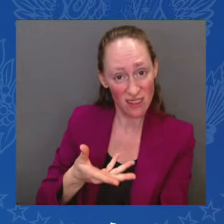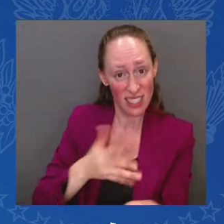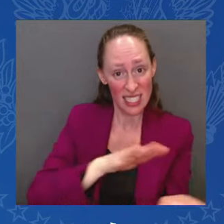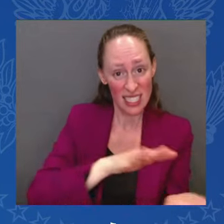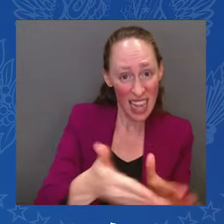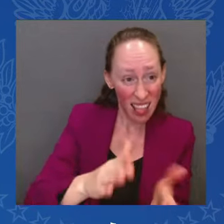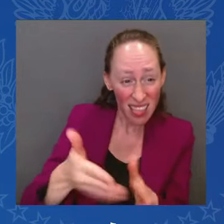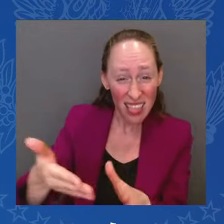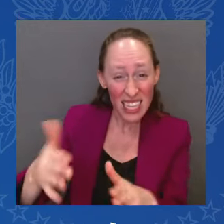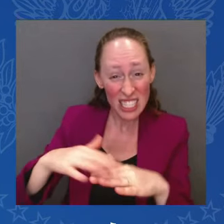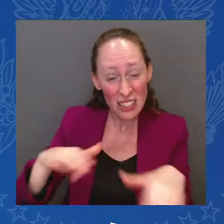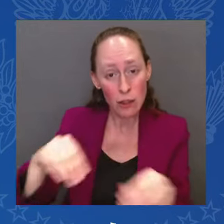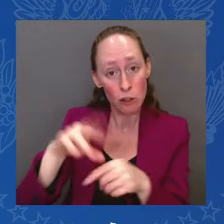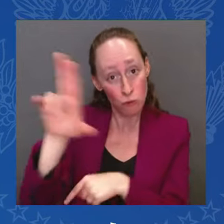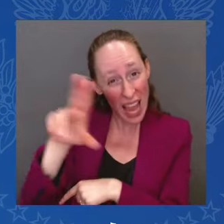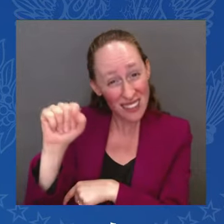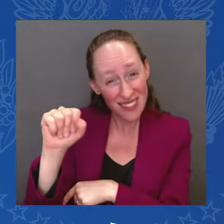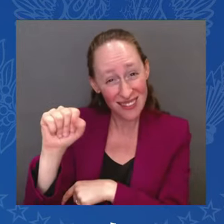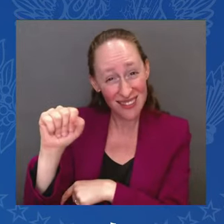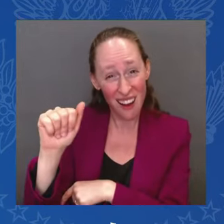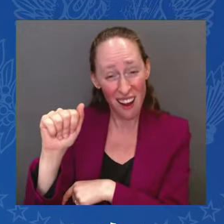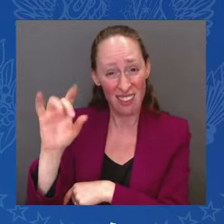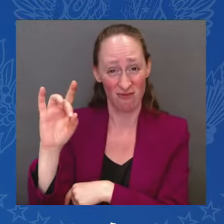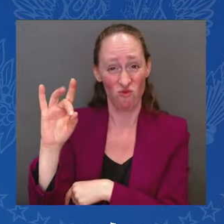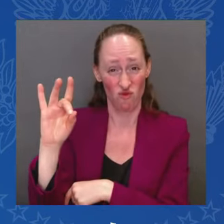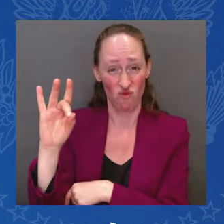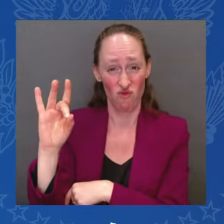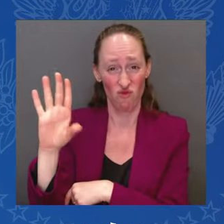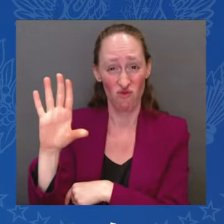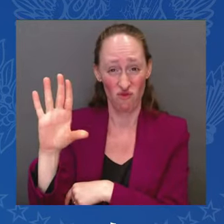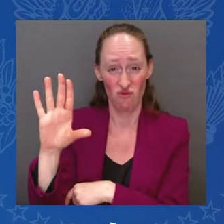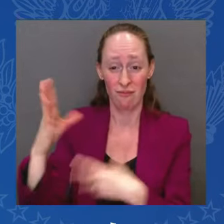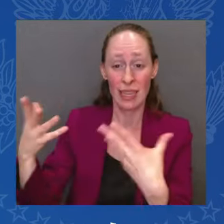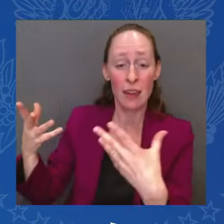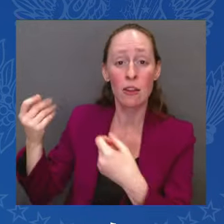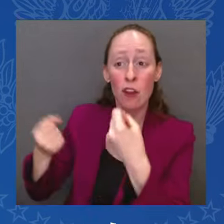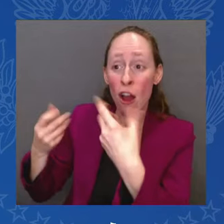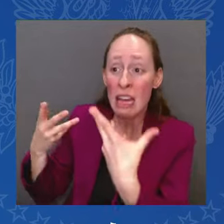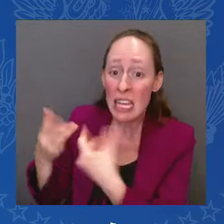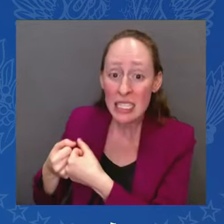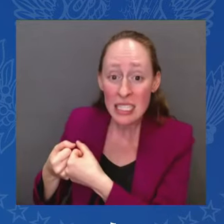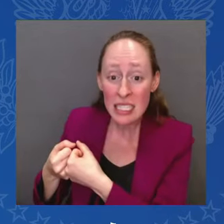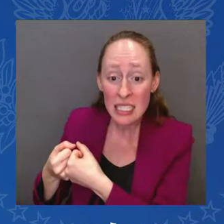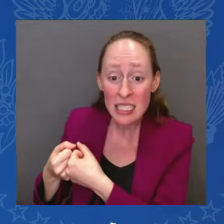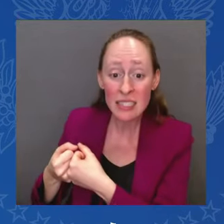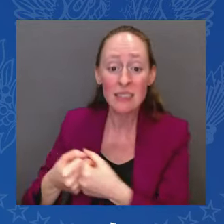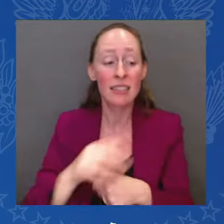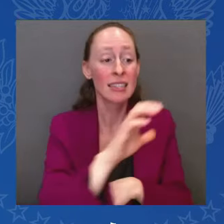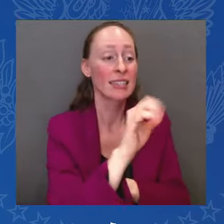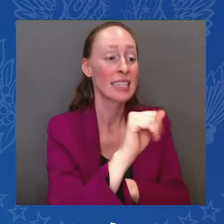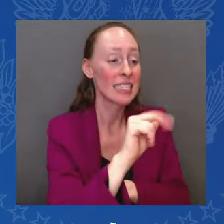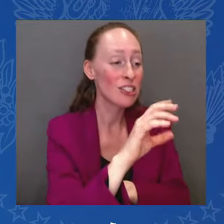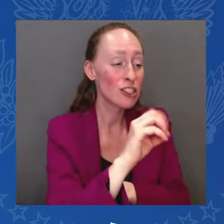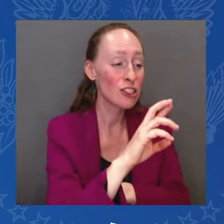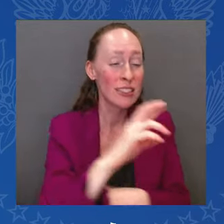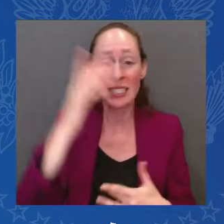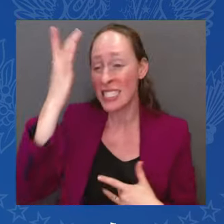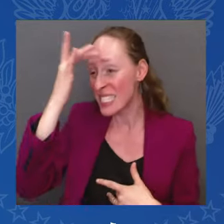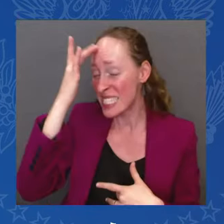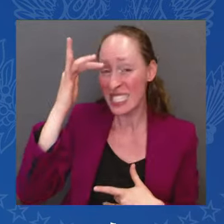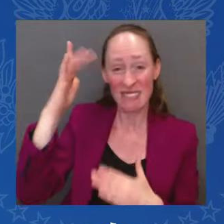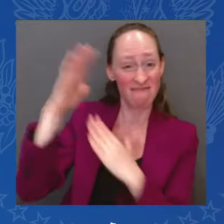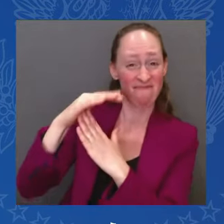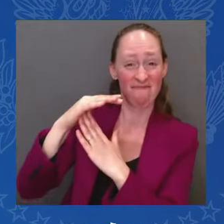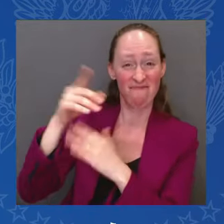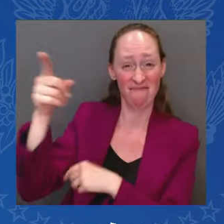America. More than car accidents, more than cancer, more than other diseases. In 2023 so far, our